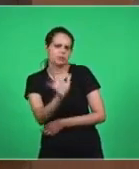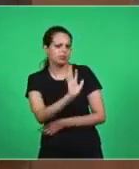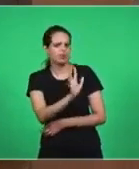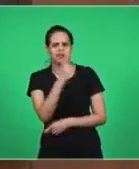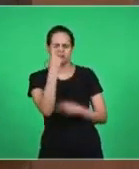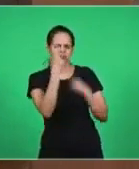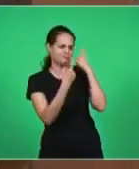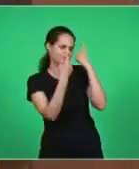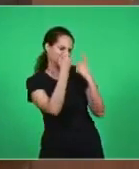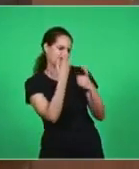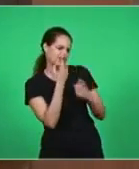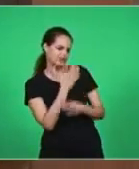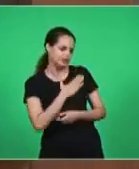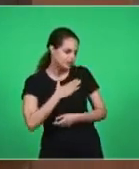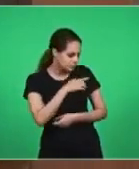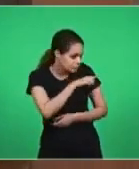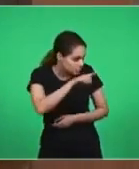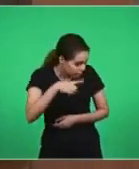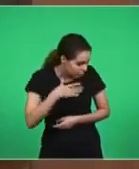this.